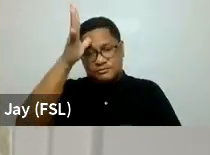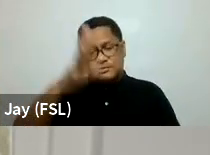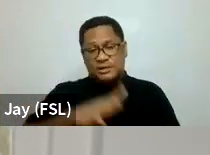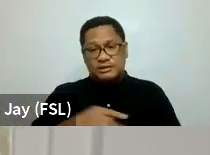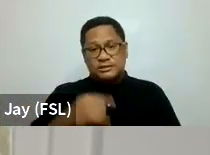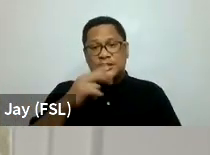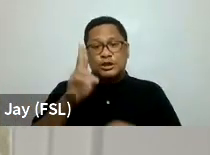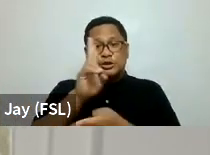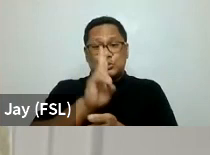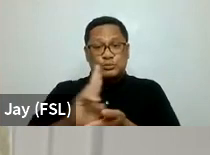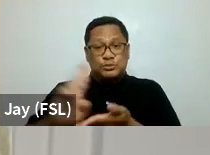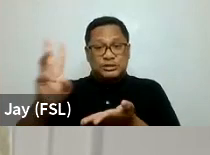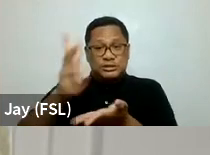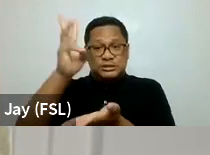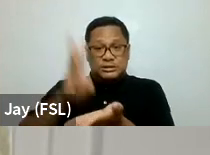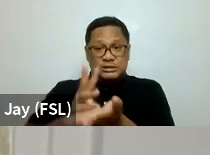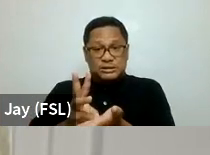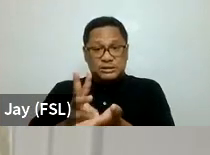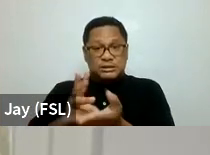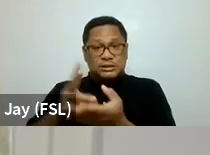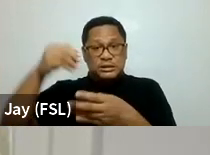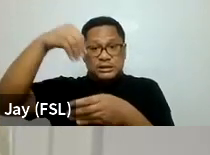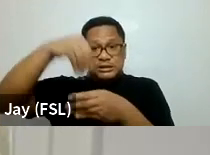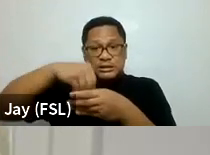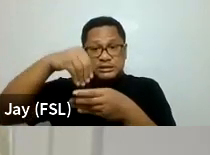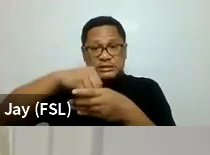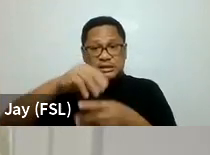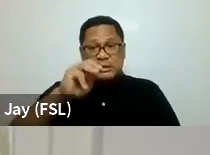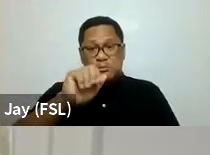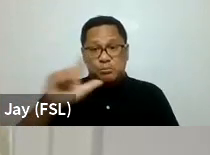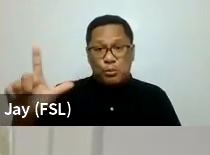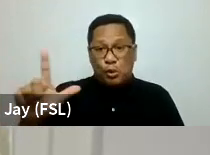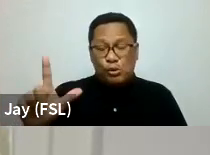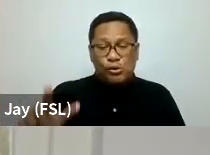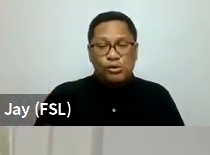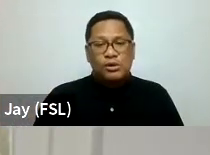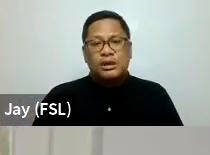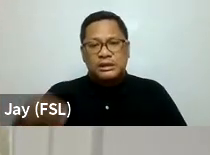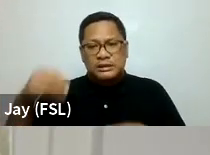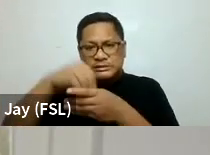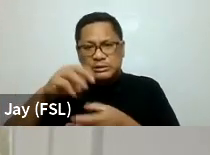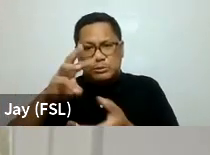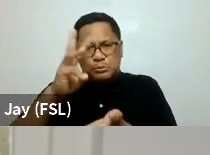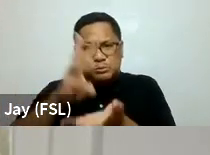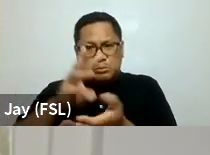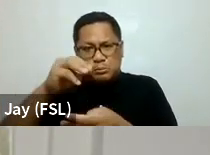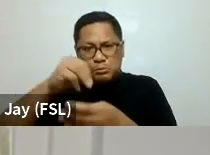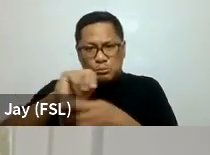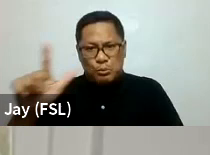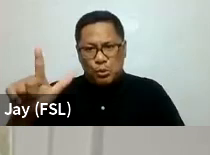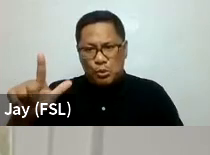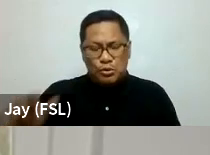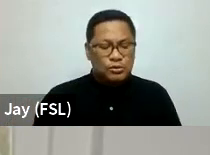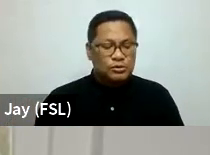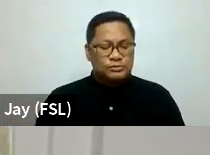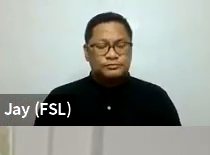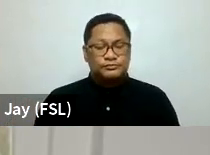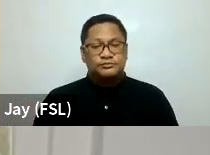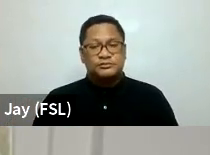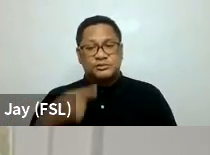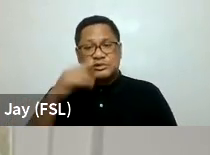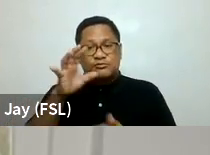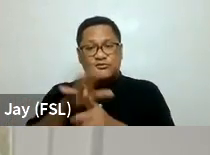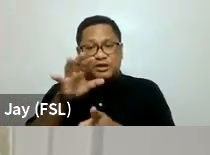yung location ng university nila is inside a mall. Inside the mall of the one of the famous